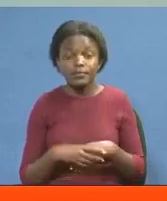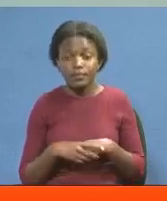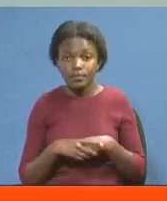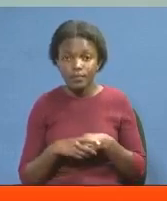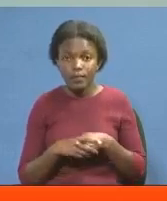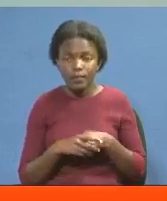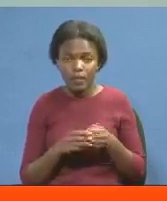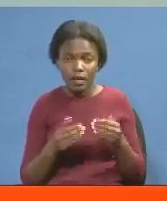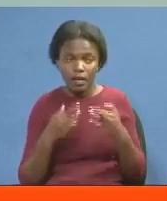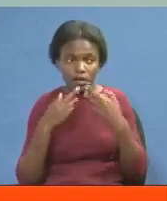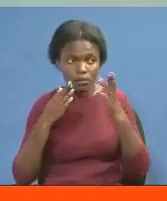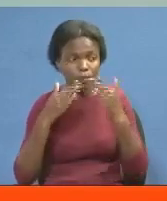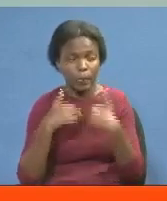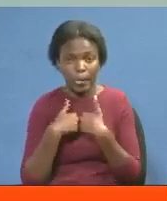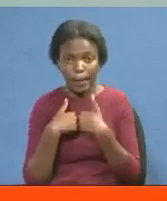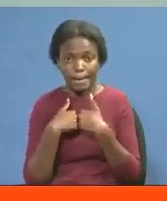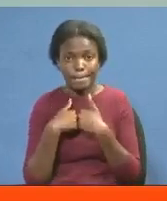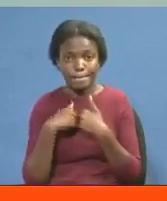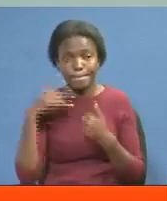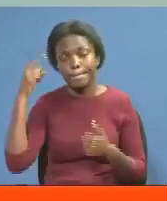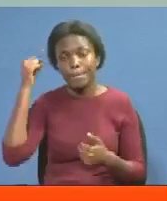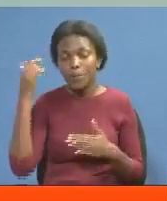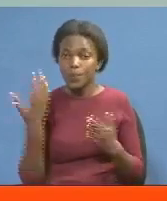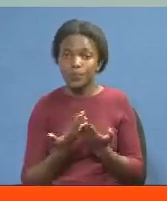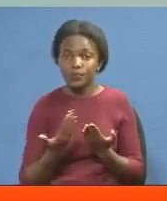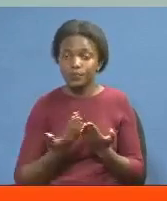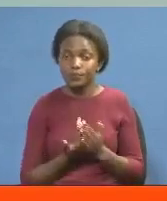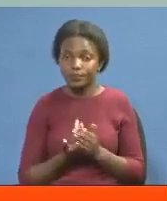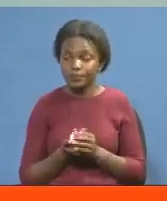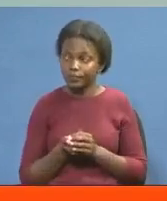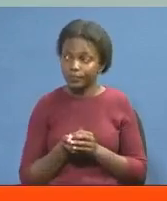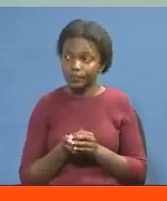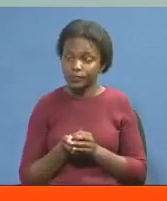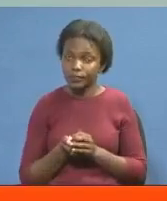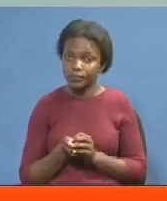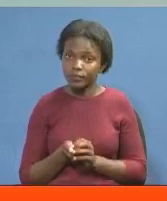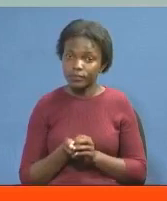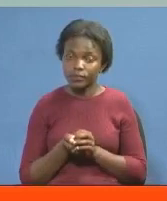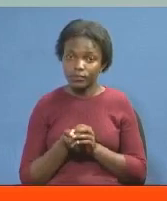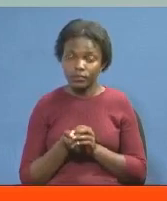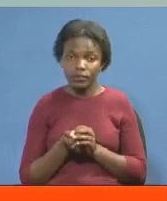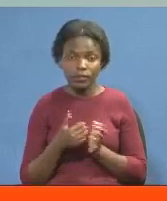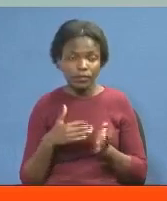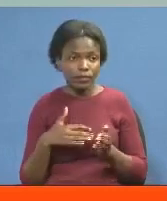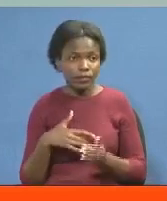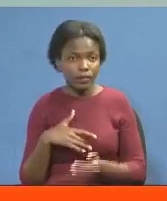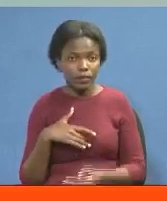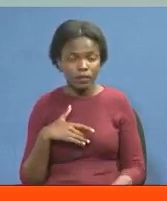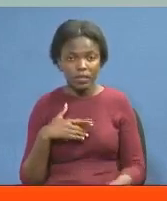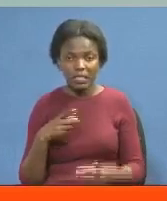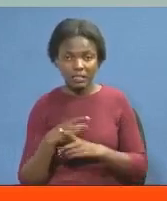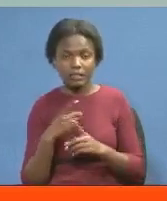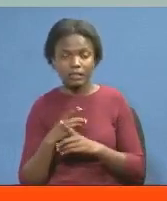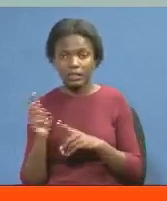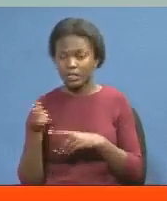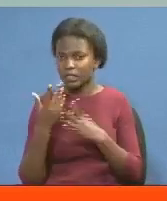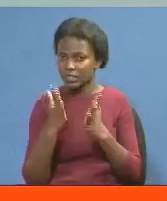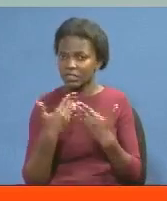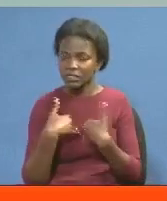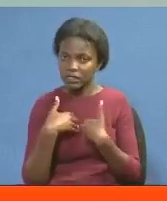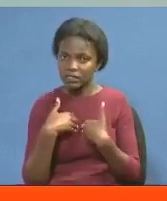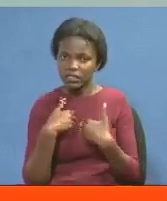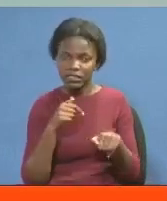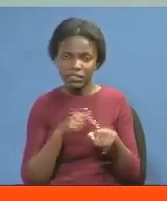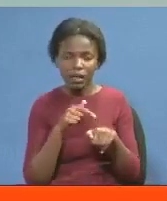And we have had reports from Somalia where they feel they have differences with Kenya because from time to time they